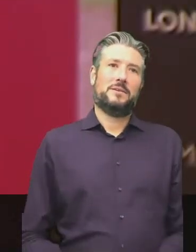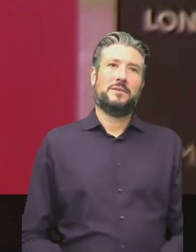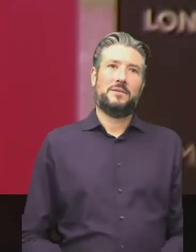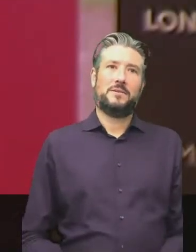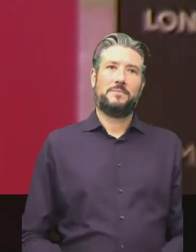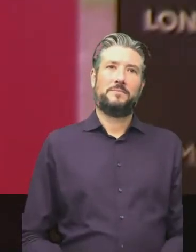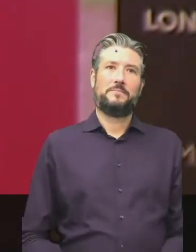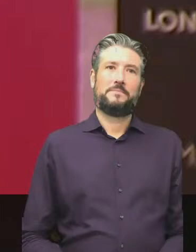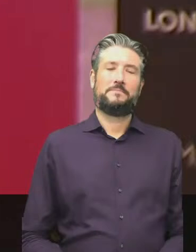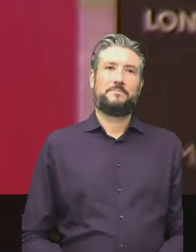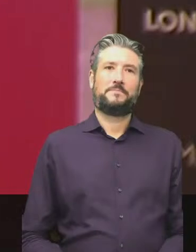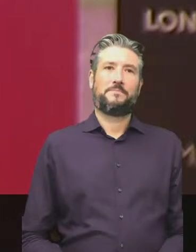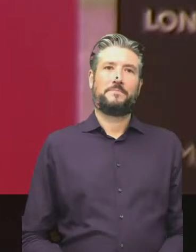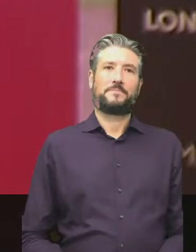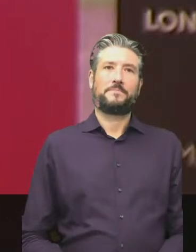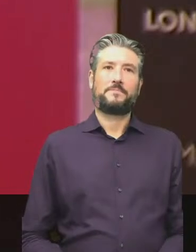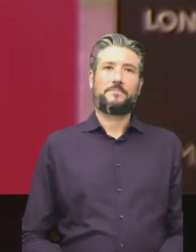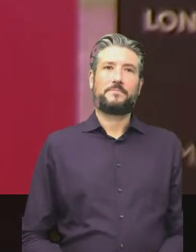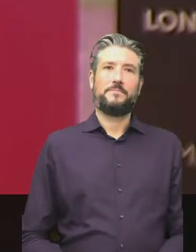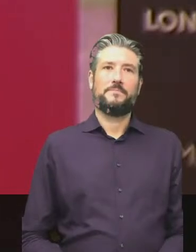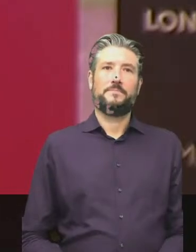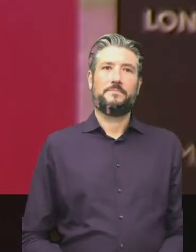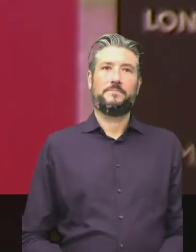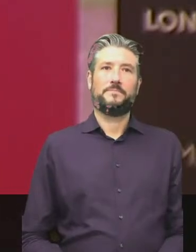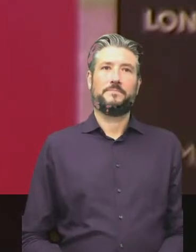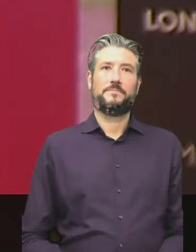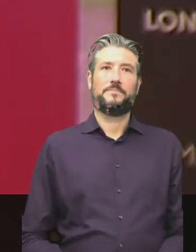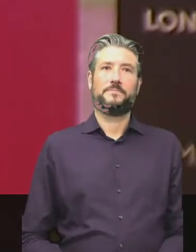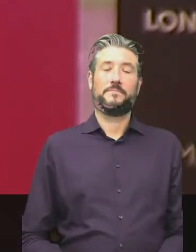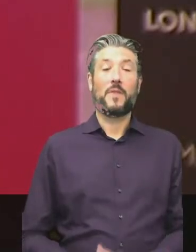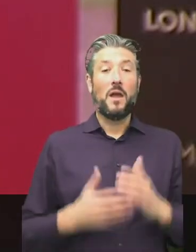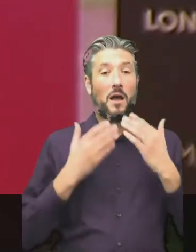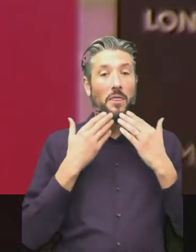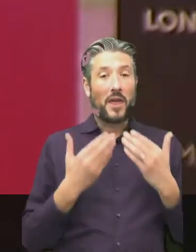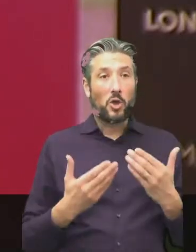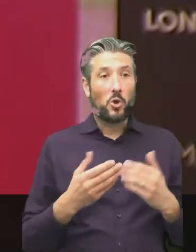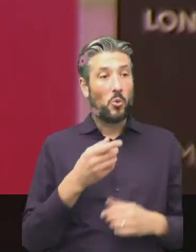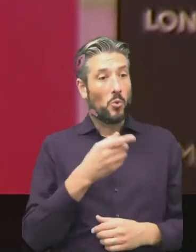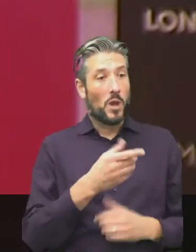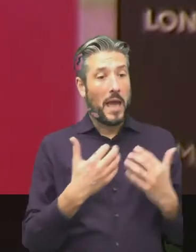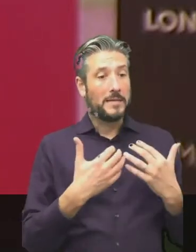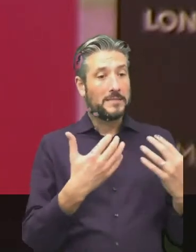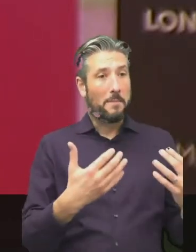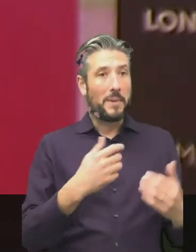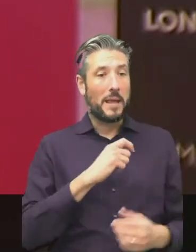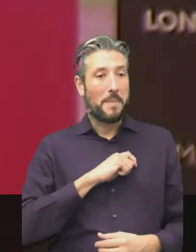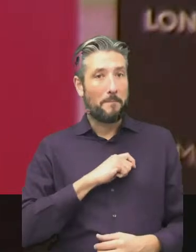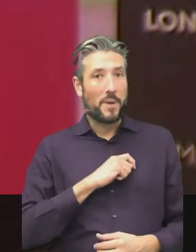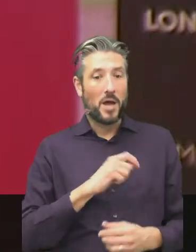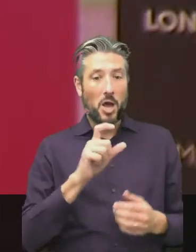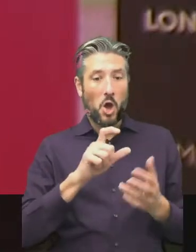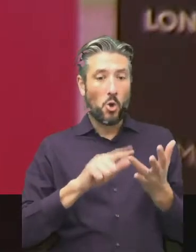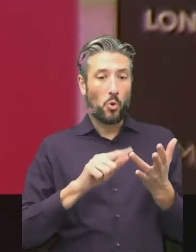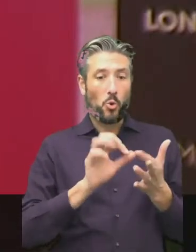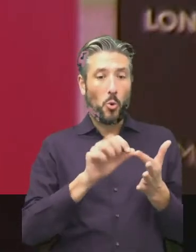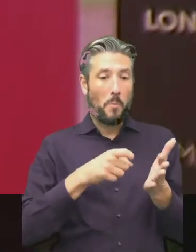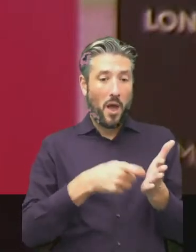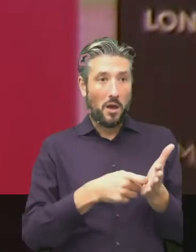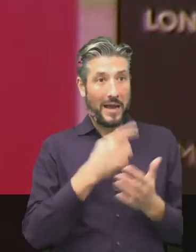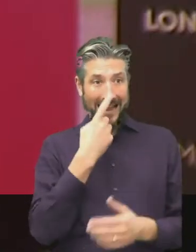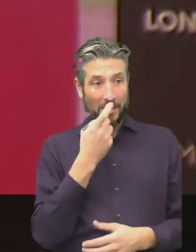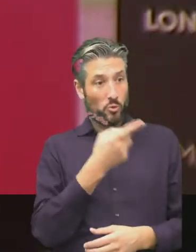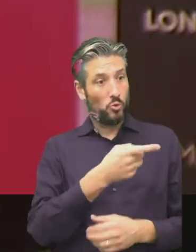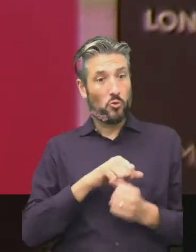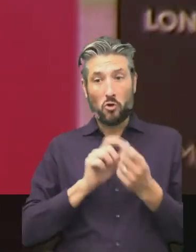Thank you. Assembly Member Cooper, do you want to respond to the question on recycling? Well, thanks very much.